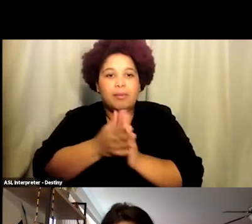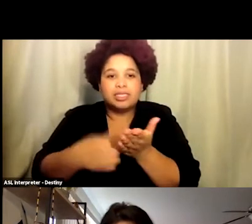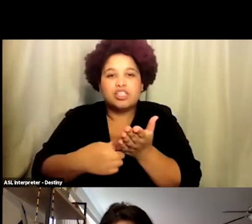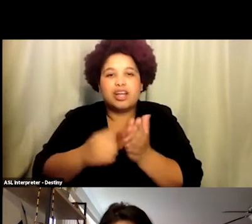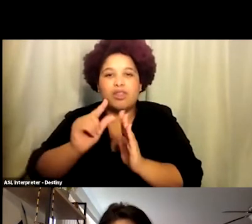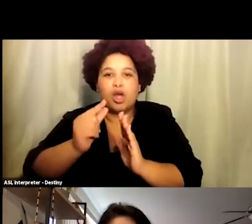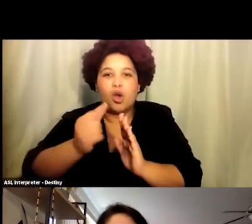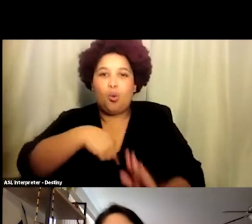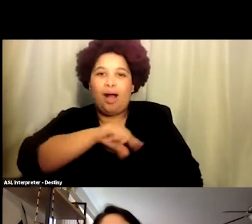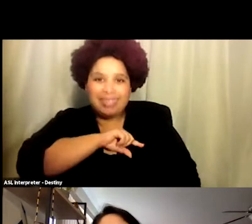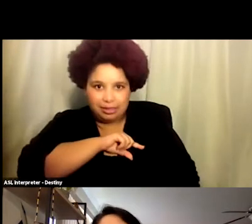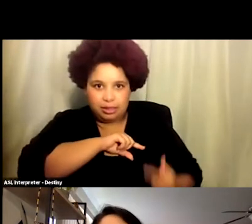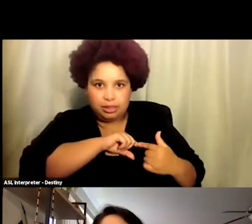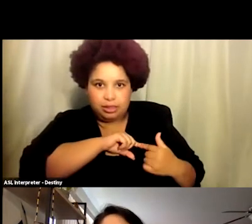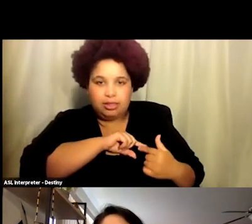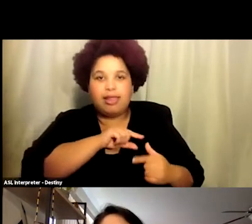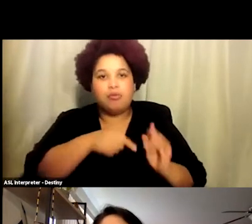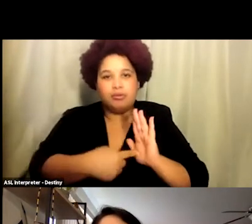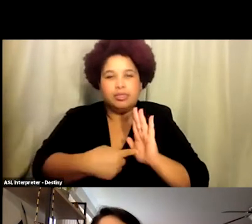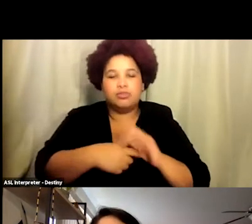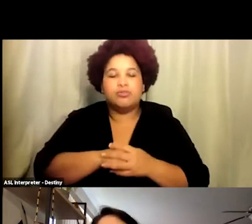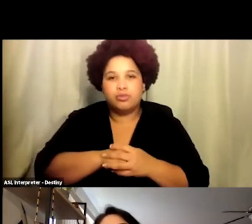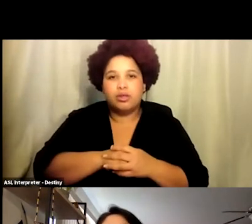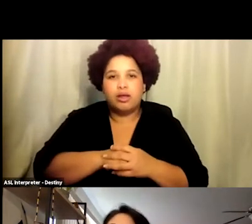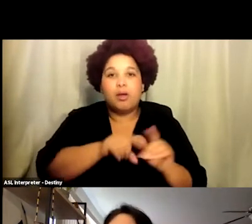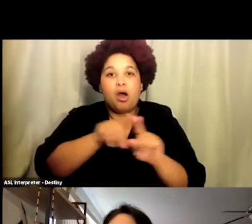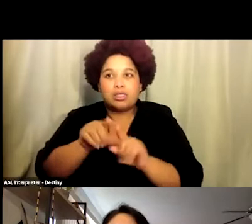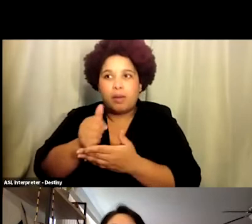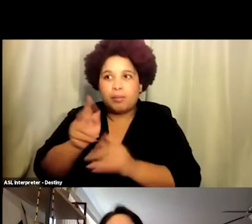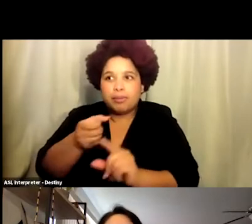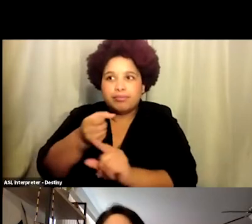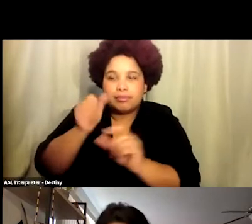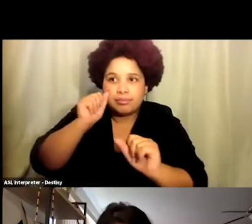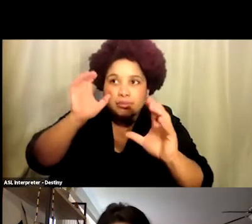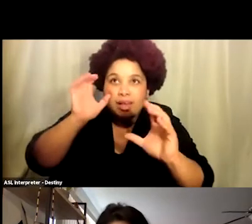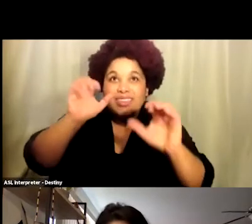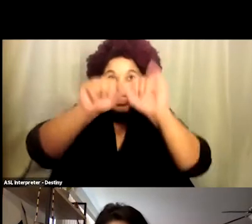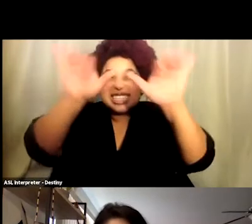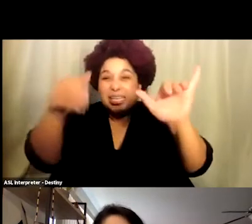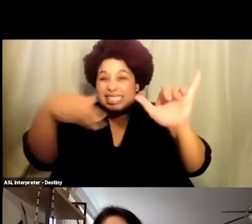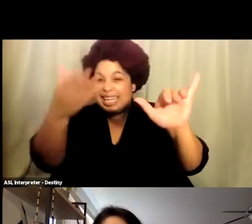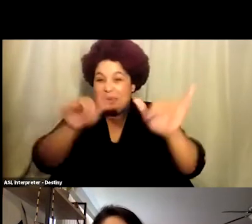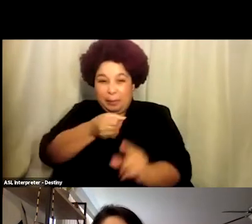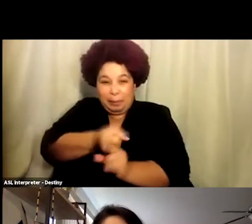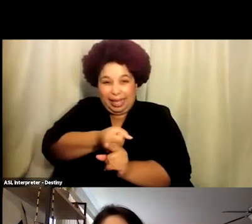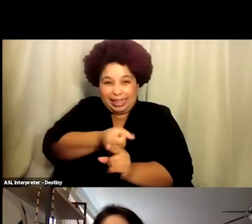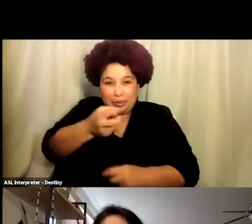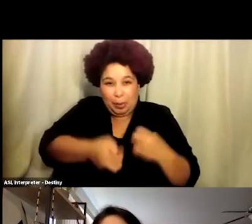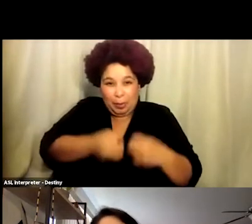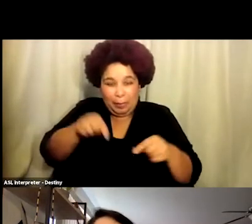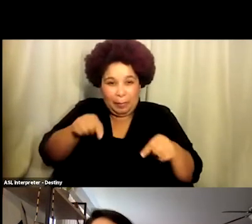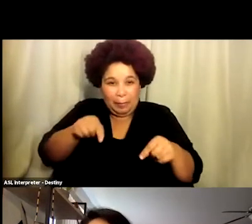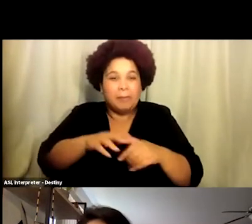of representation. And then it will be about trying to open people's eyes even wider to the systemic nature of this issue, so that it's